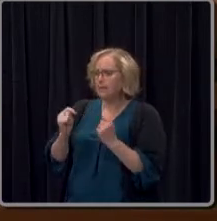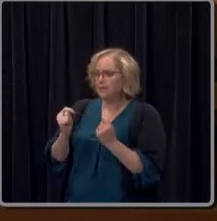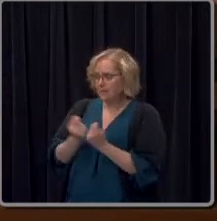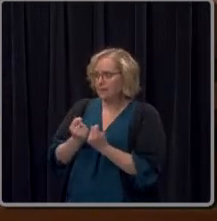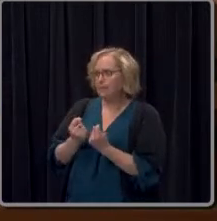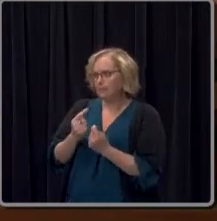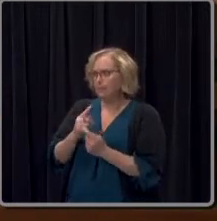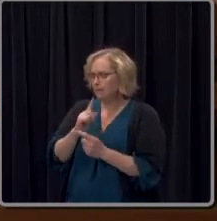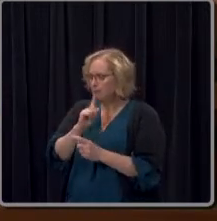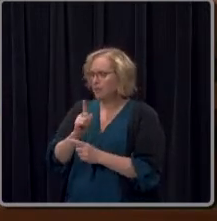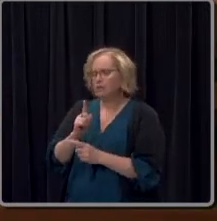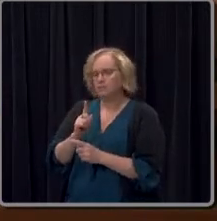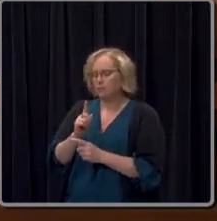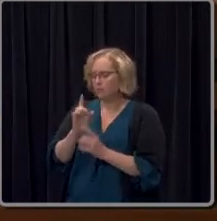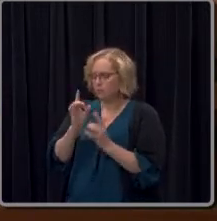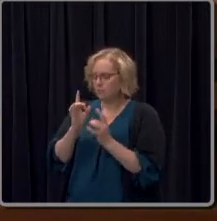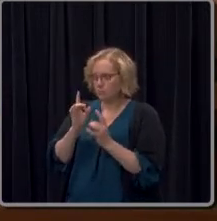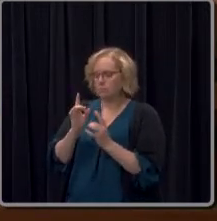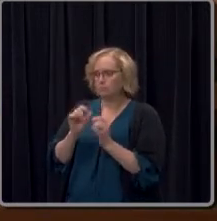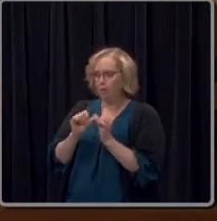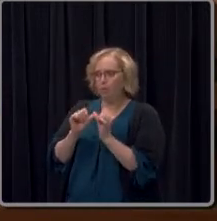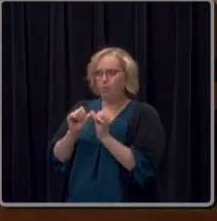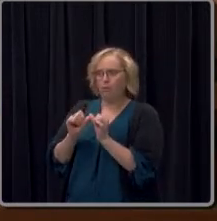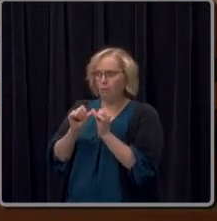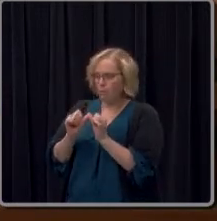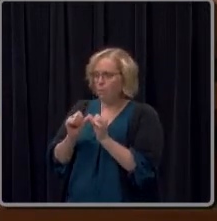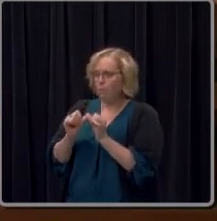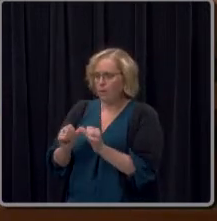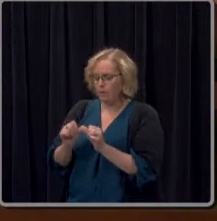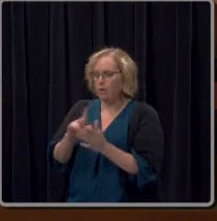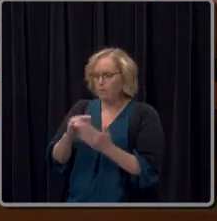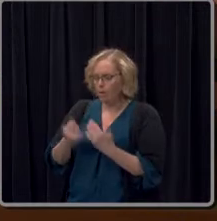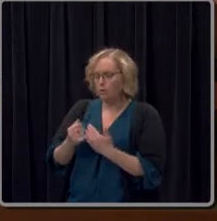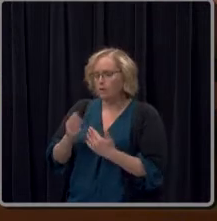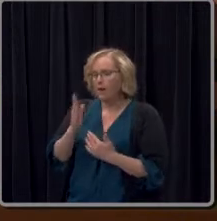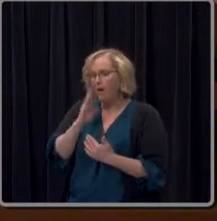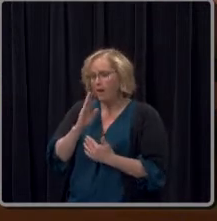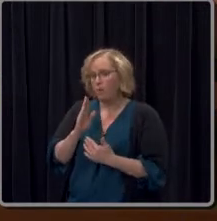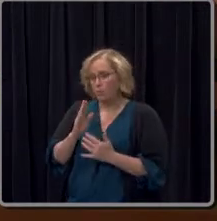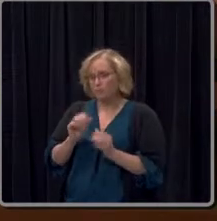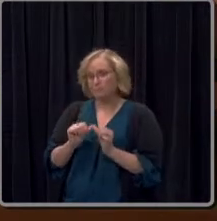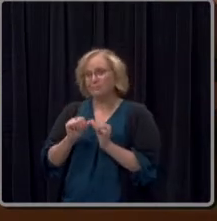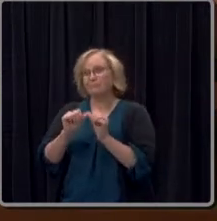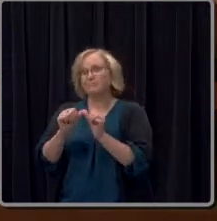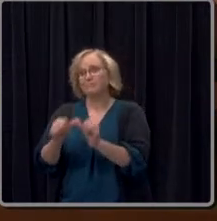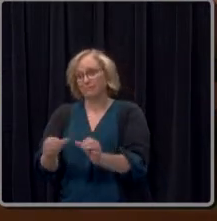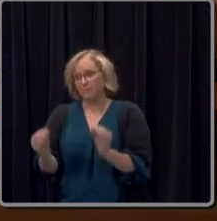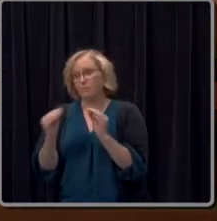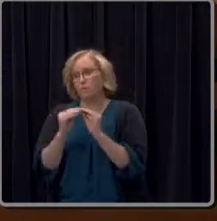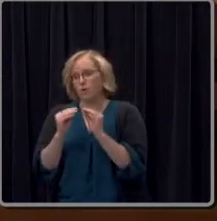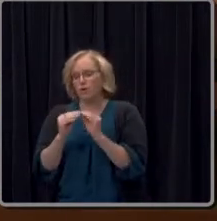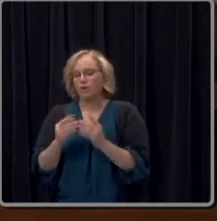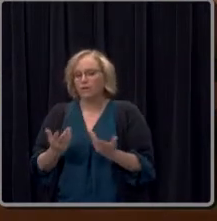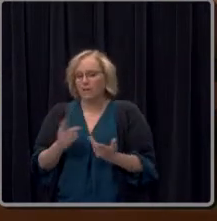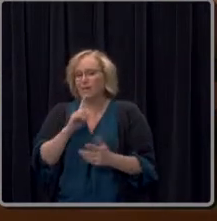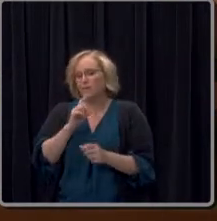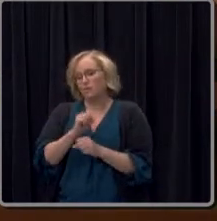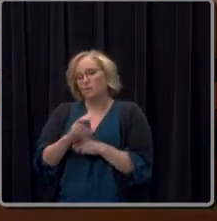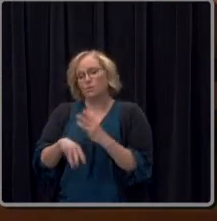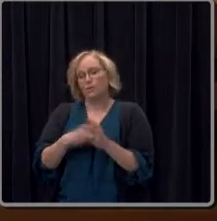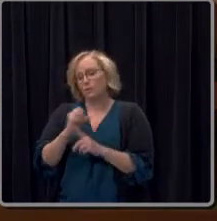quite some time, and what will likely continue to be a project for quite some time as well. But it's a reality of where we are right